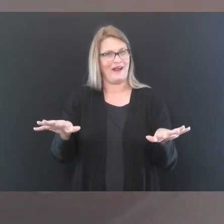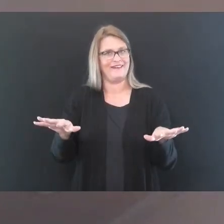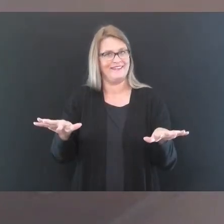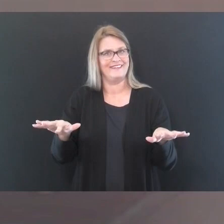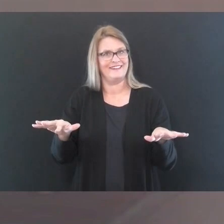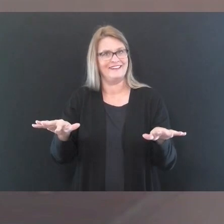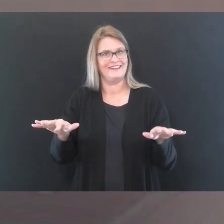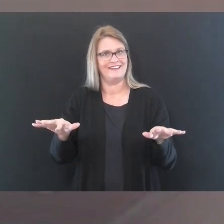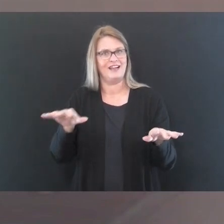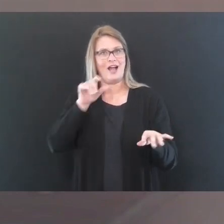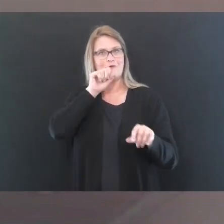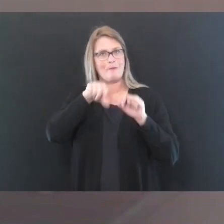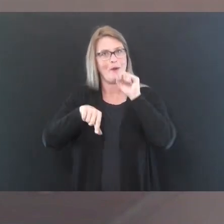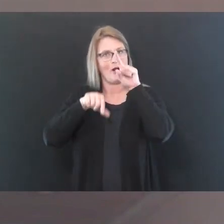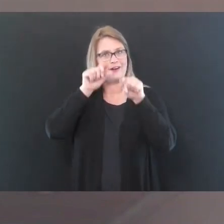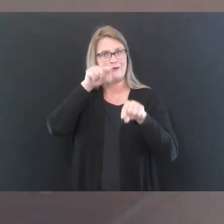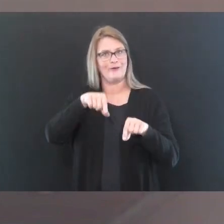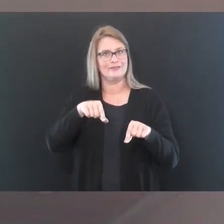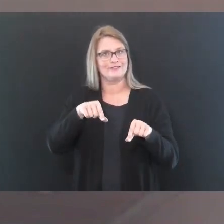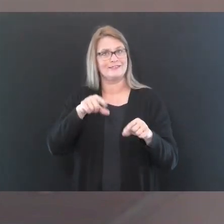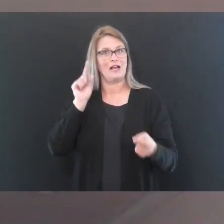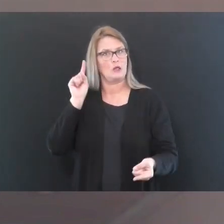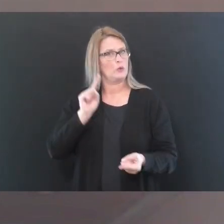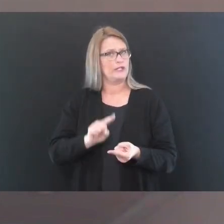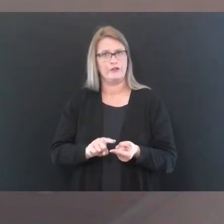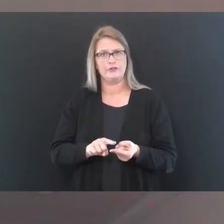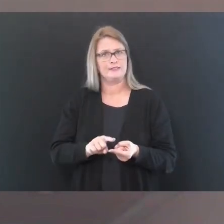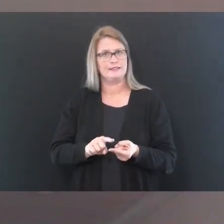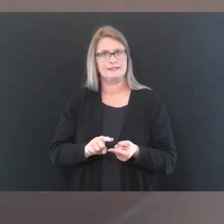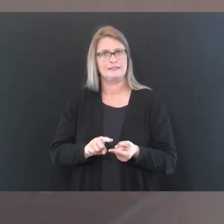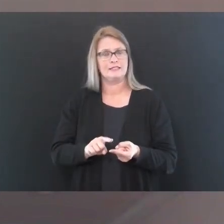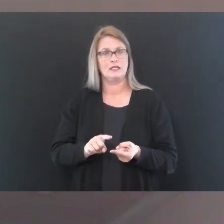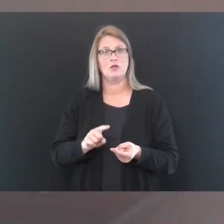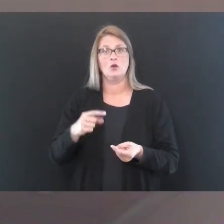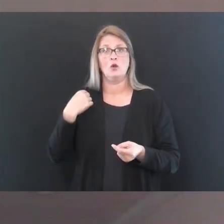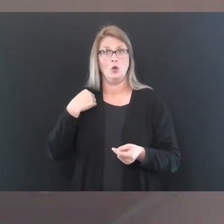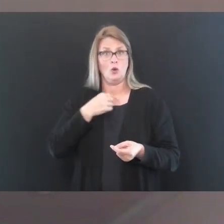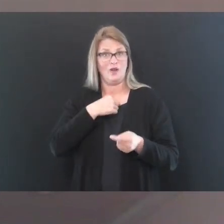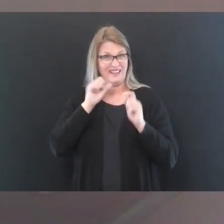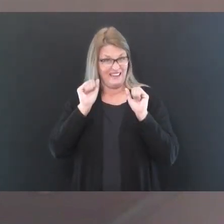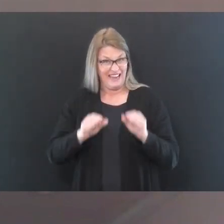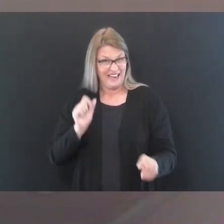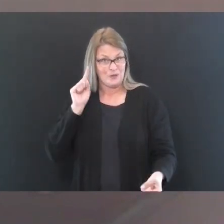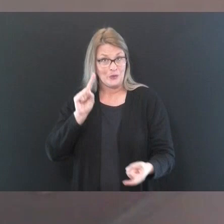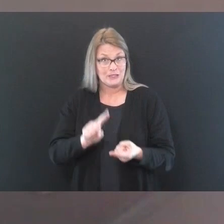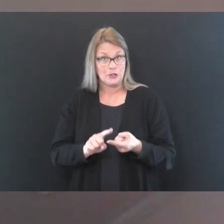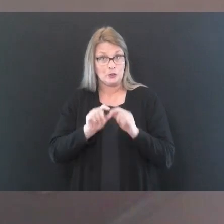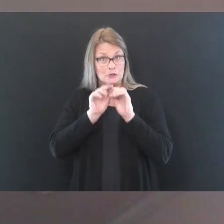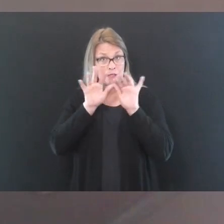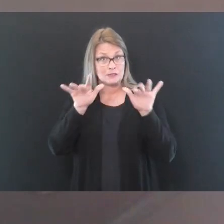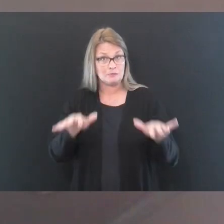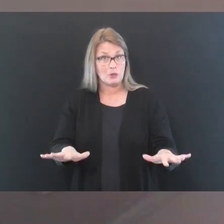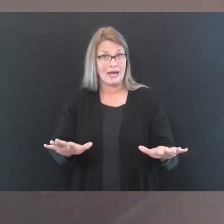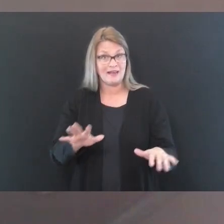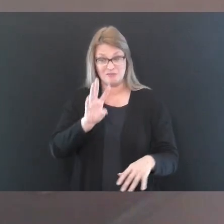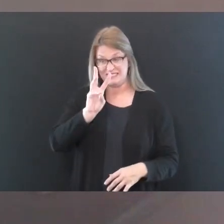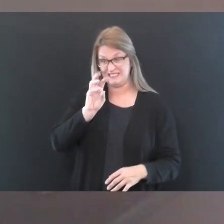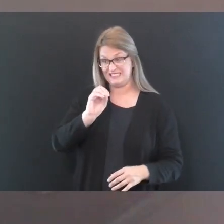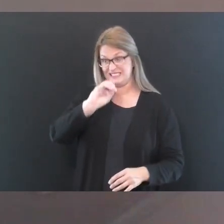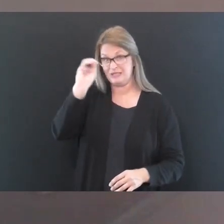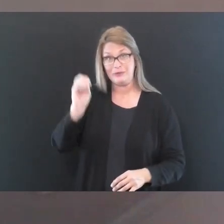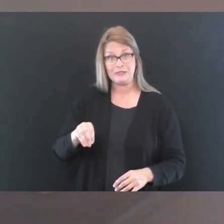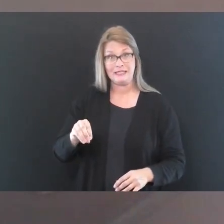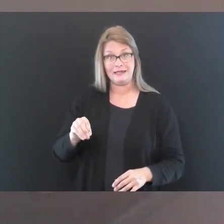these particles dramatically. And so, as the General said, if we can reduce the spread by 60% and